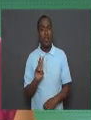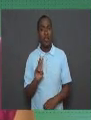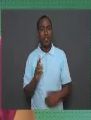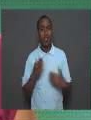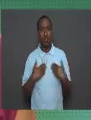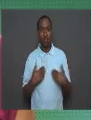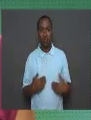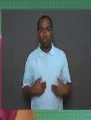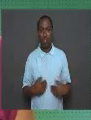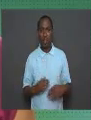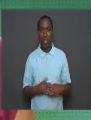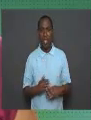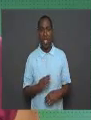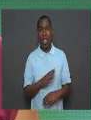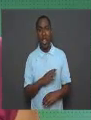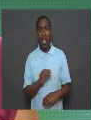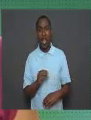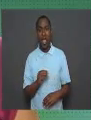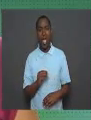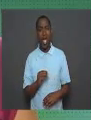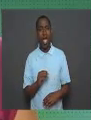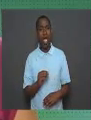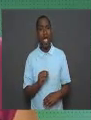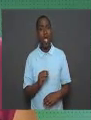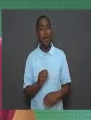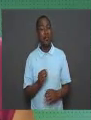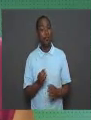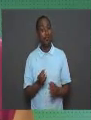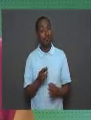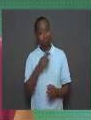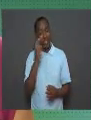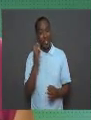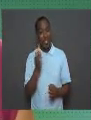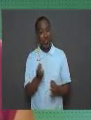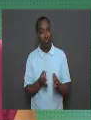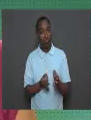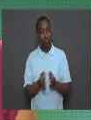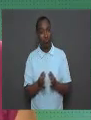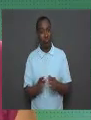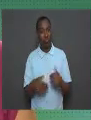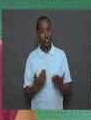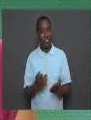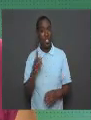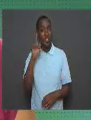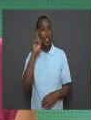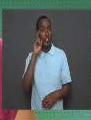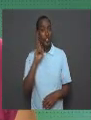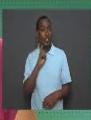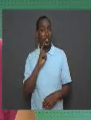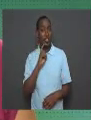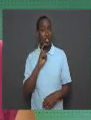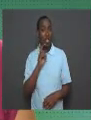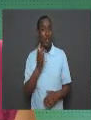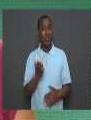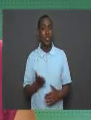body and give reason why practicing safe sexual habits and leading